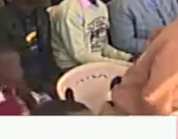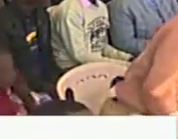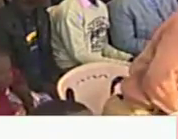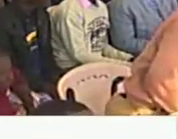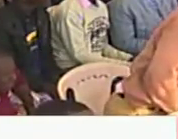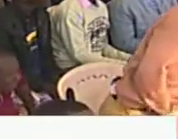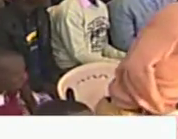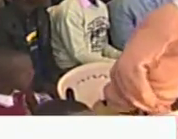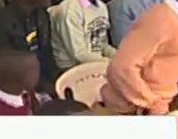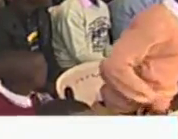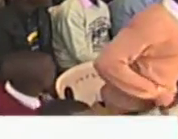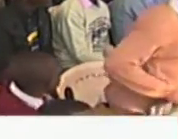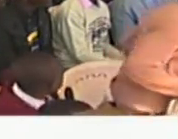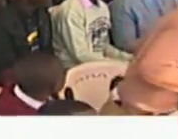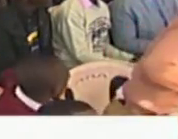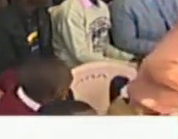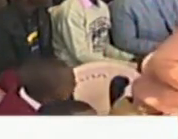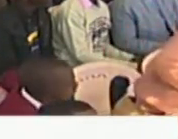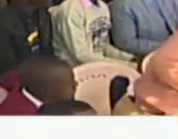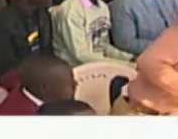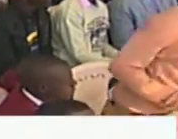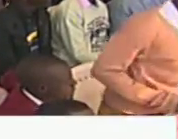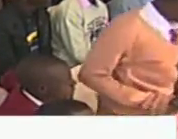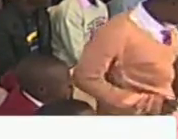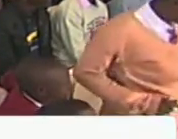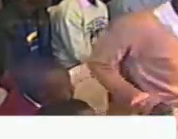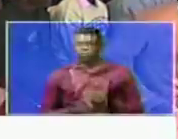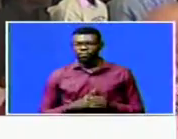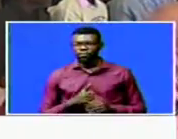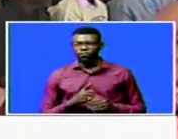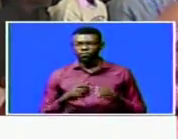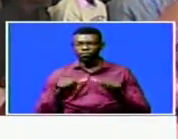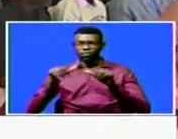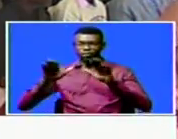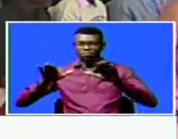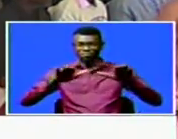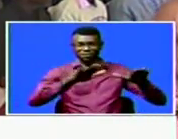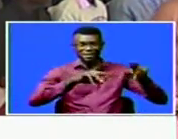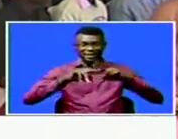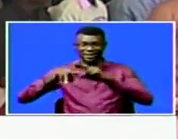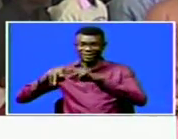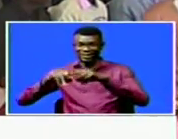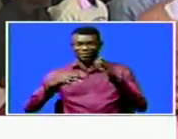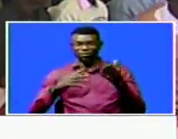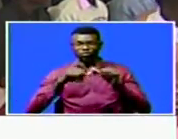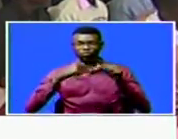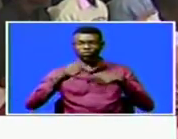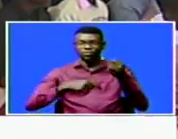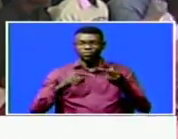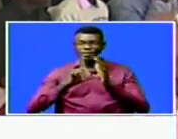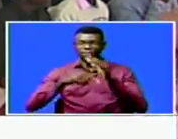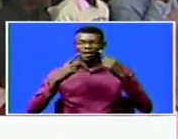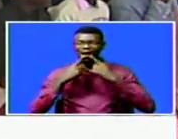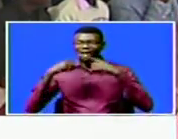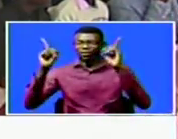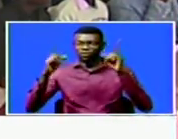Tunaweza tukaketi kwa heshima. Na nitaomba tuendelee kuketi mpaka tuatangazie vile